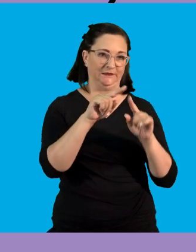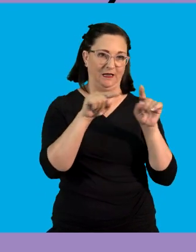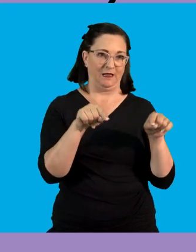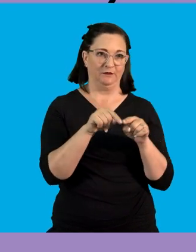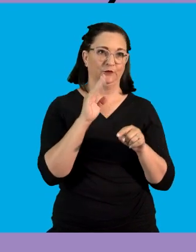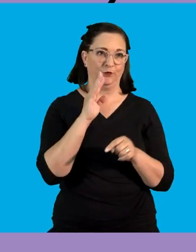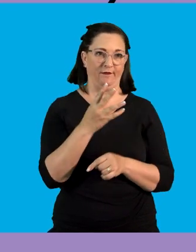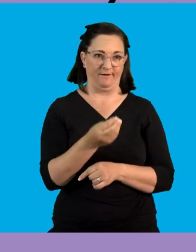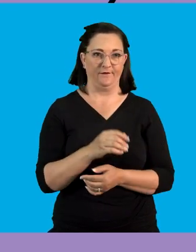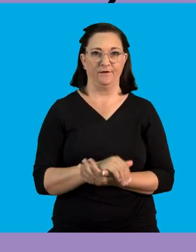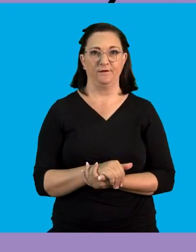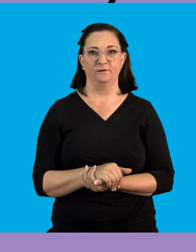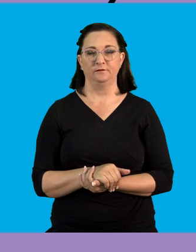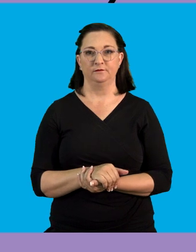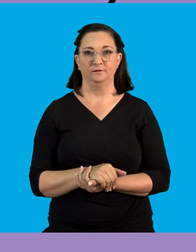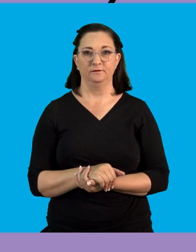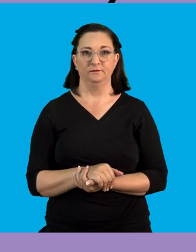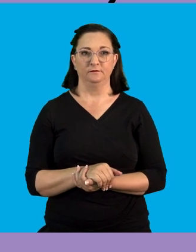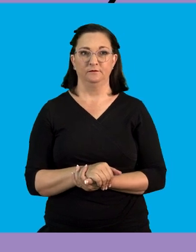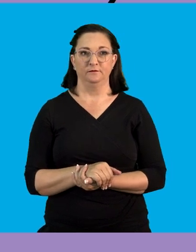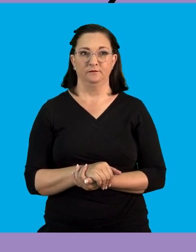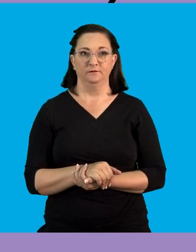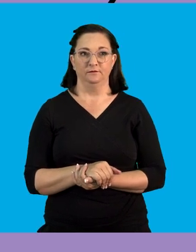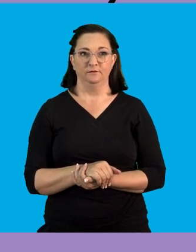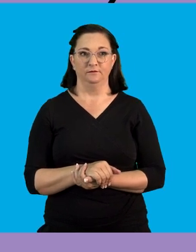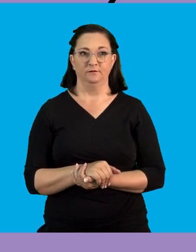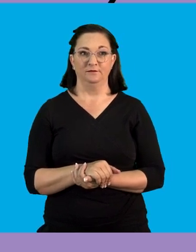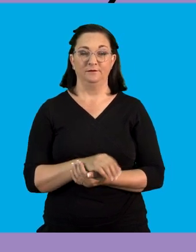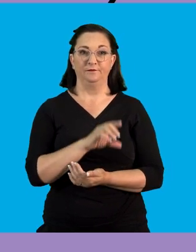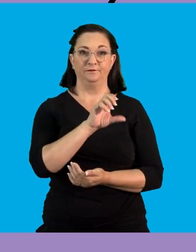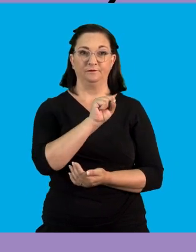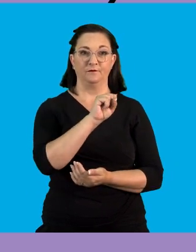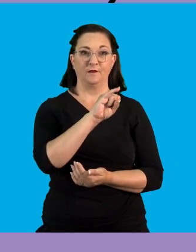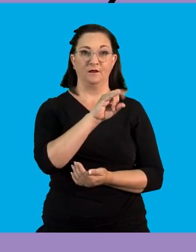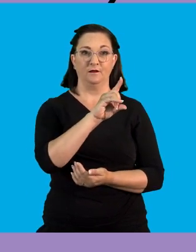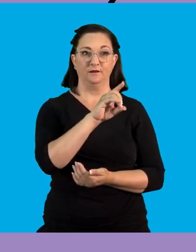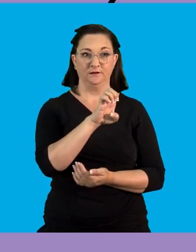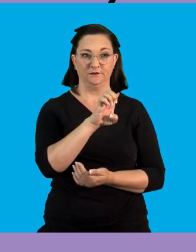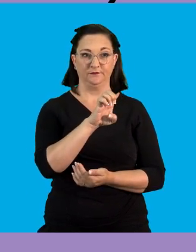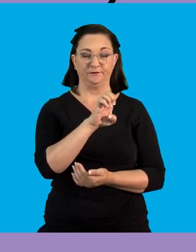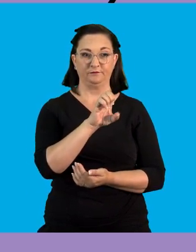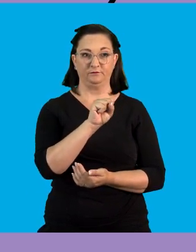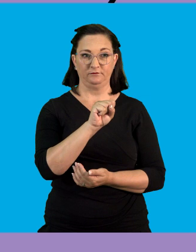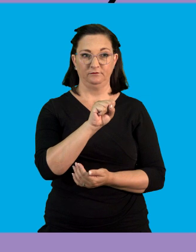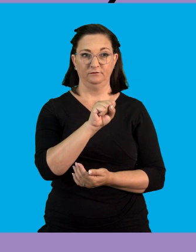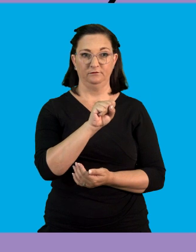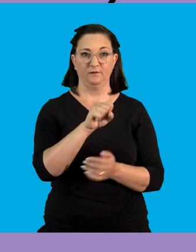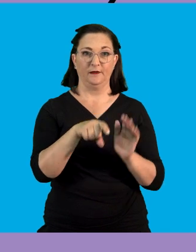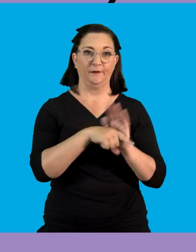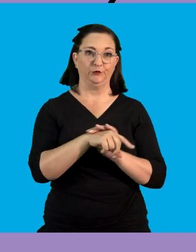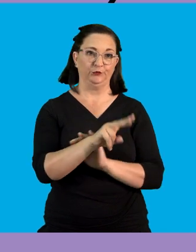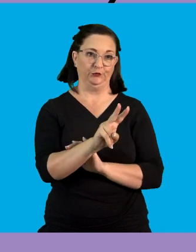of 8 sides, we're going to have 6 triangles. So how do we write that in shorthand so that we understand it? It would be